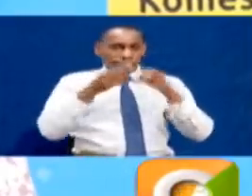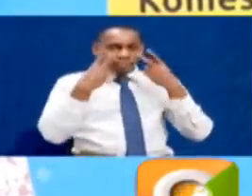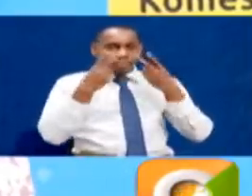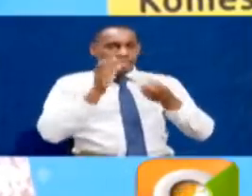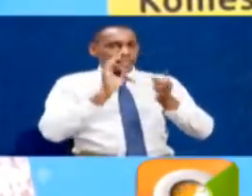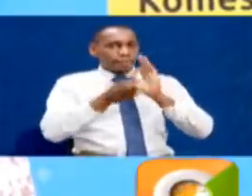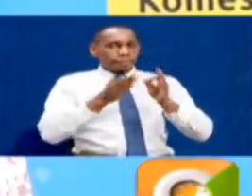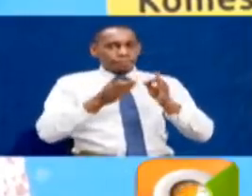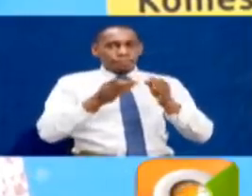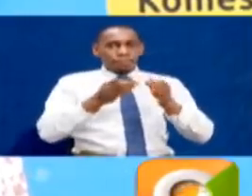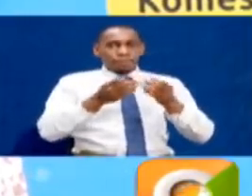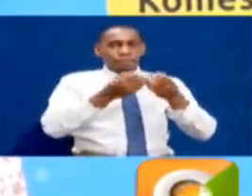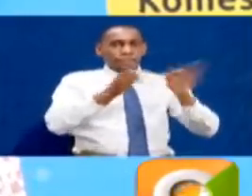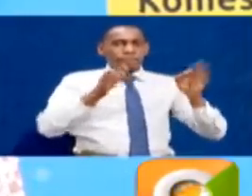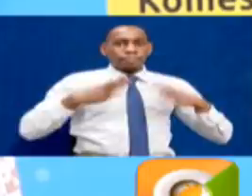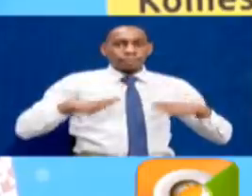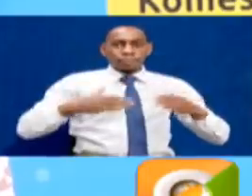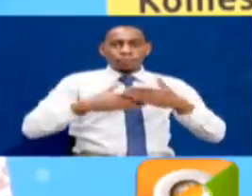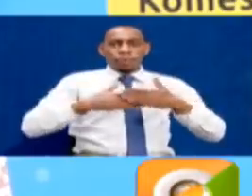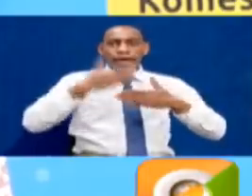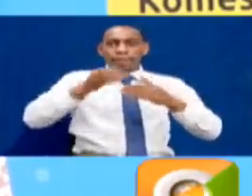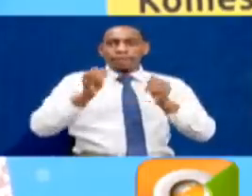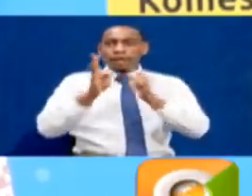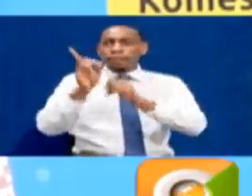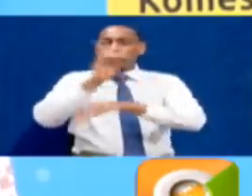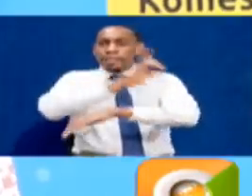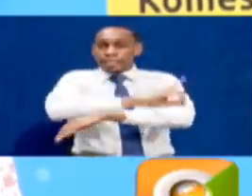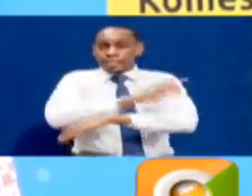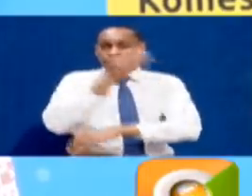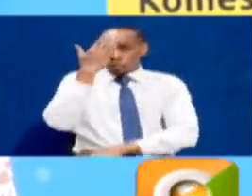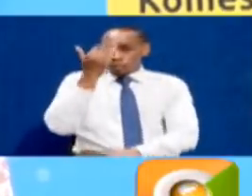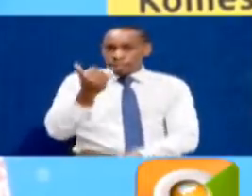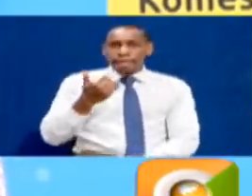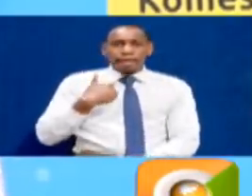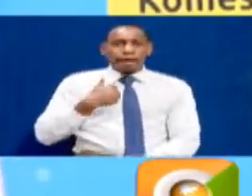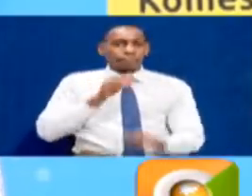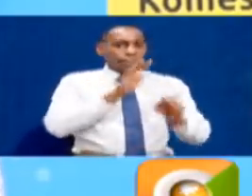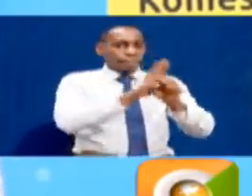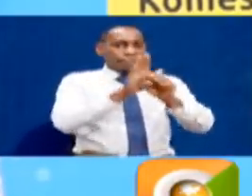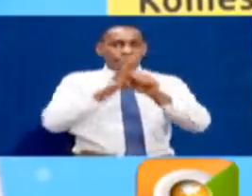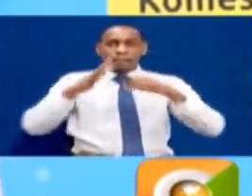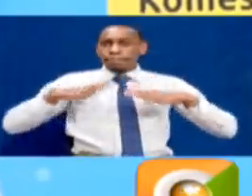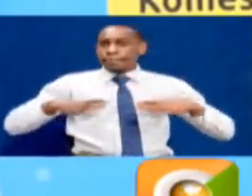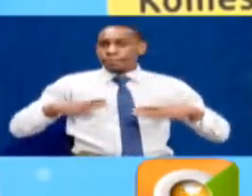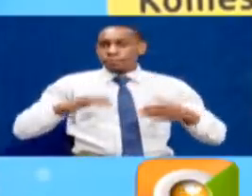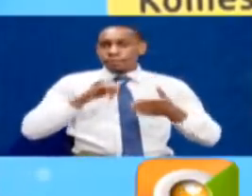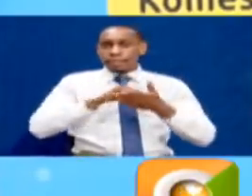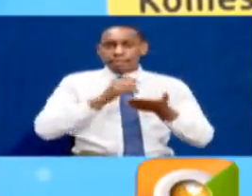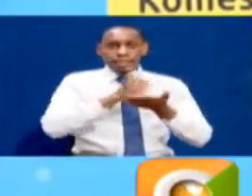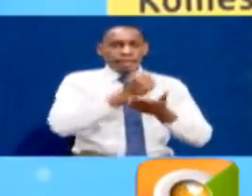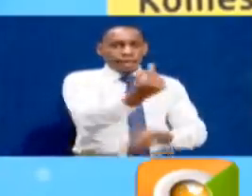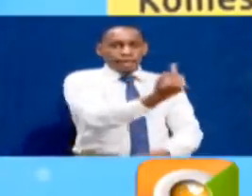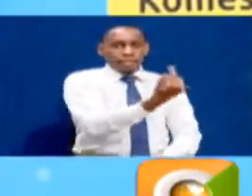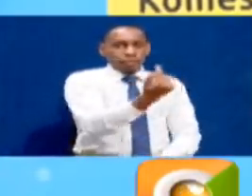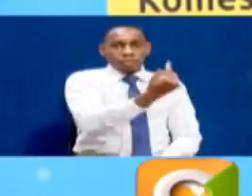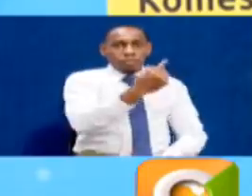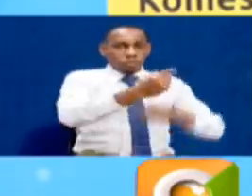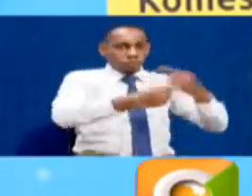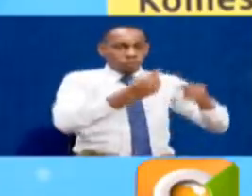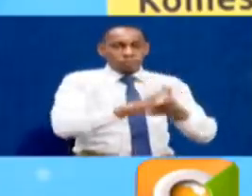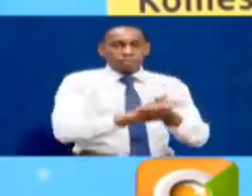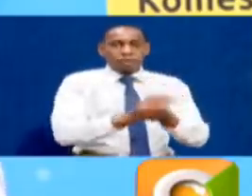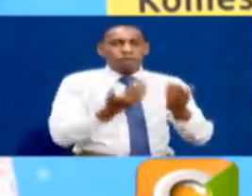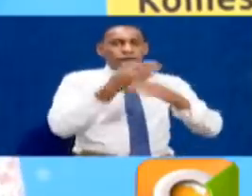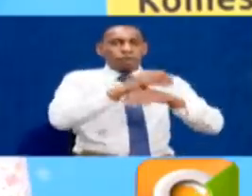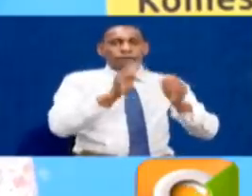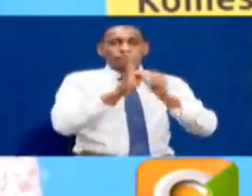see whether we release people after 14 days or so, because we have a lot of people who are in isolation. They have already gone